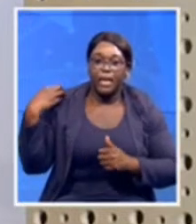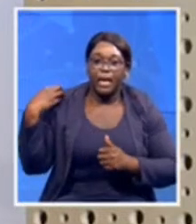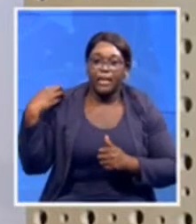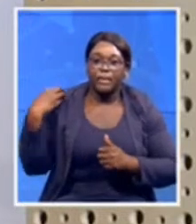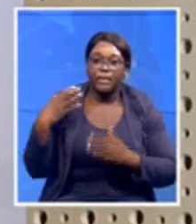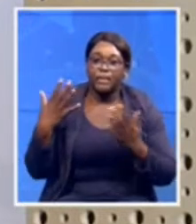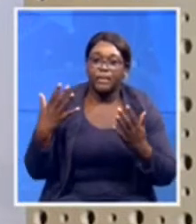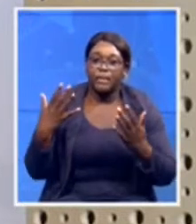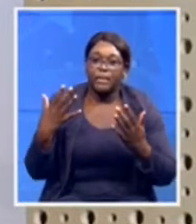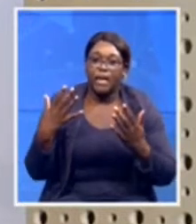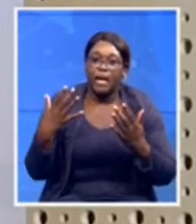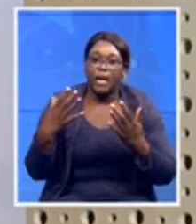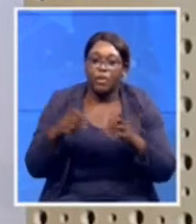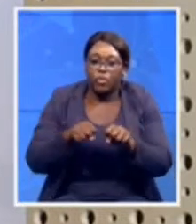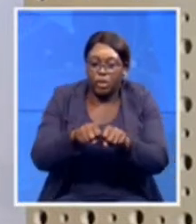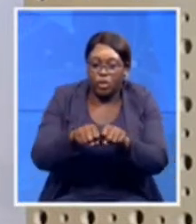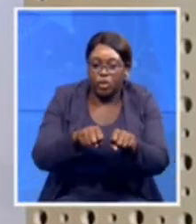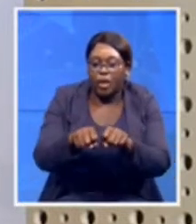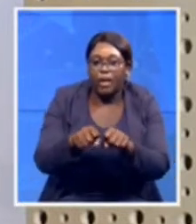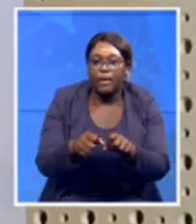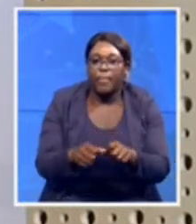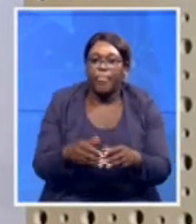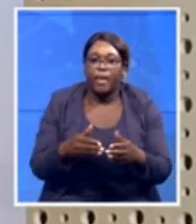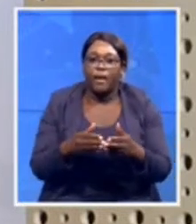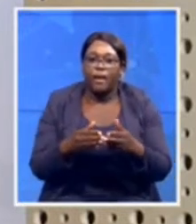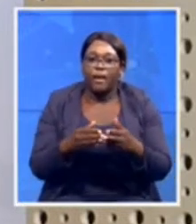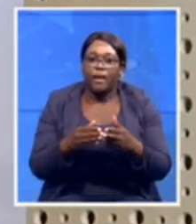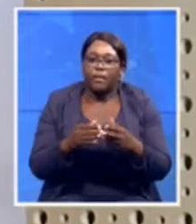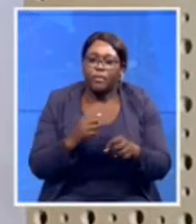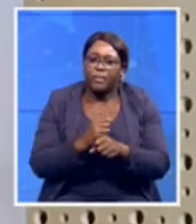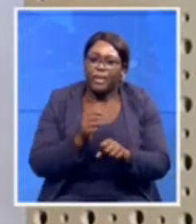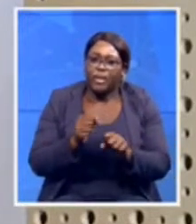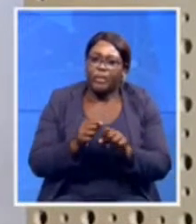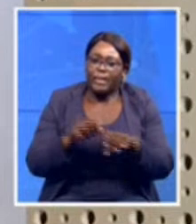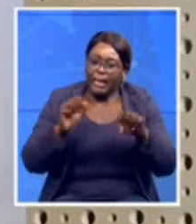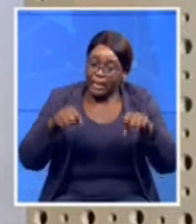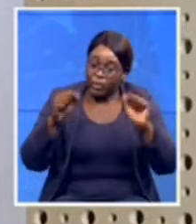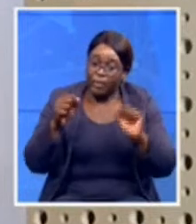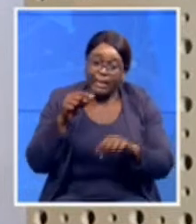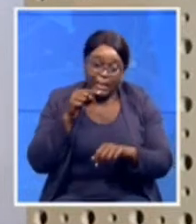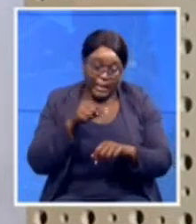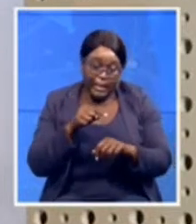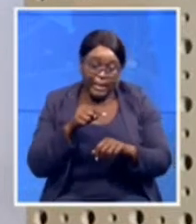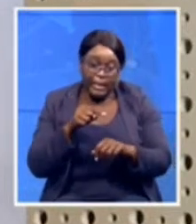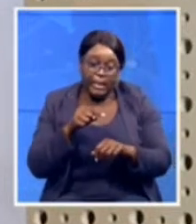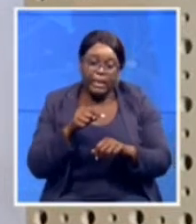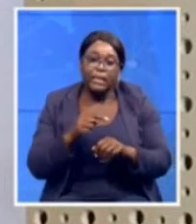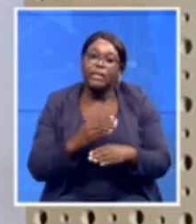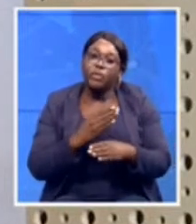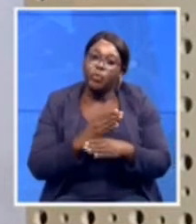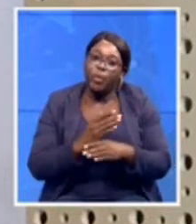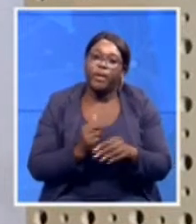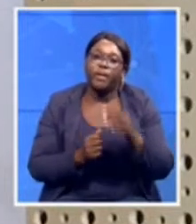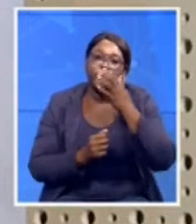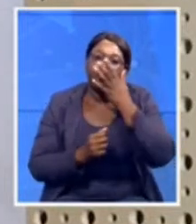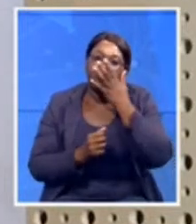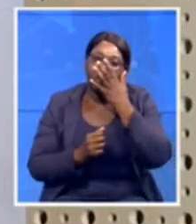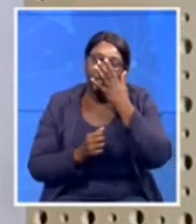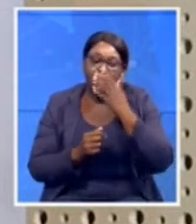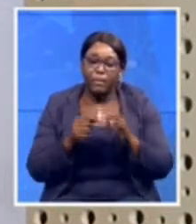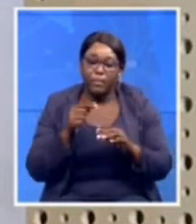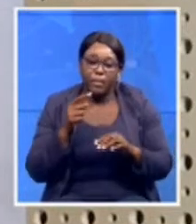it's aligned perfectly to this new amendment, because the strategy should be able to guide us where we are going in the and our priorities